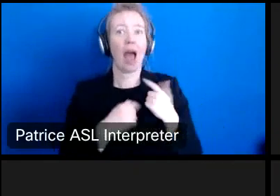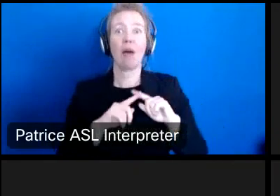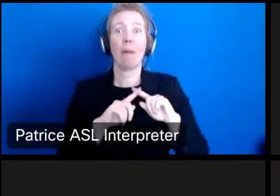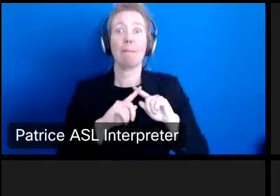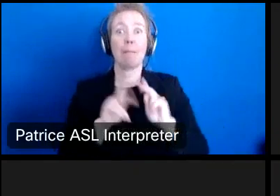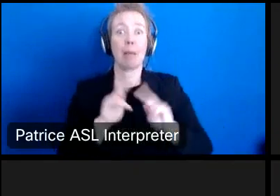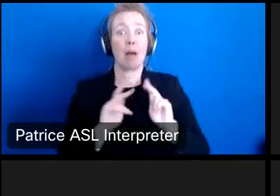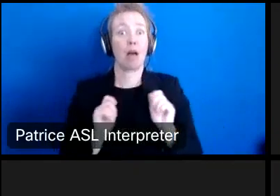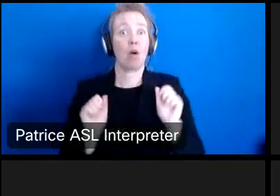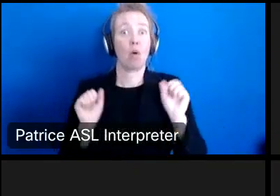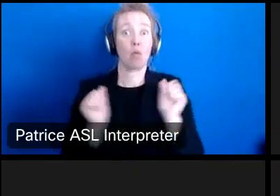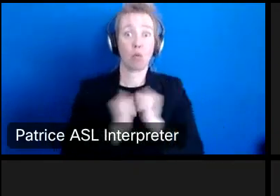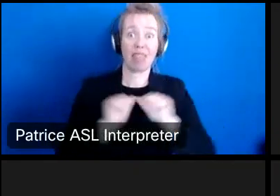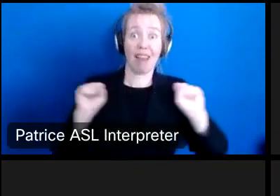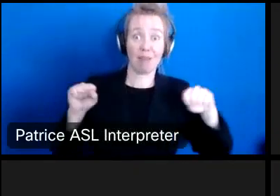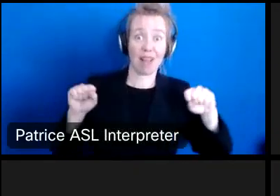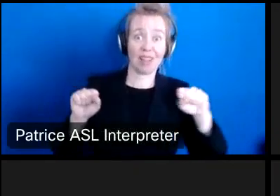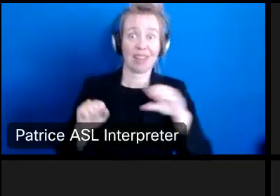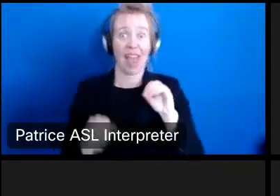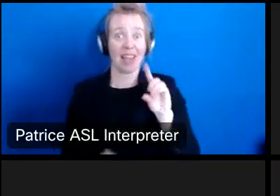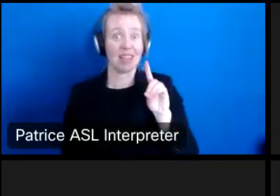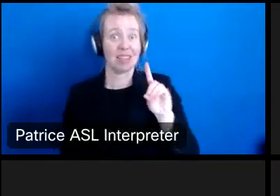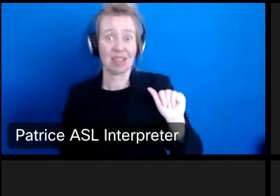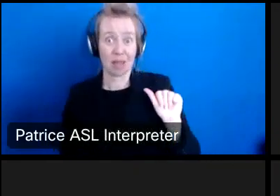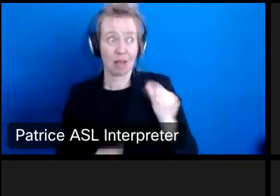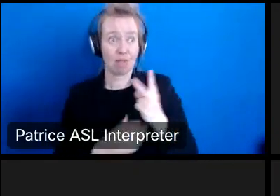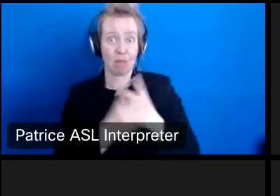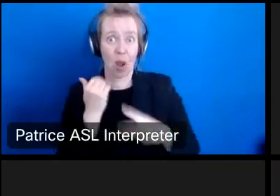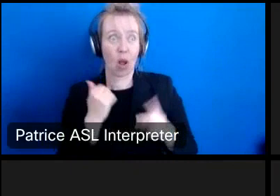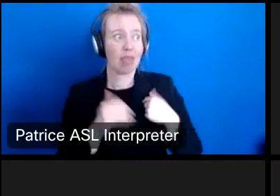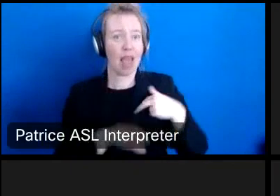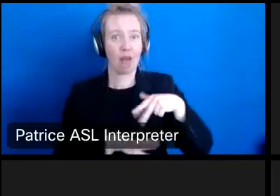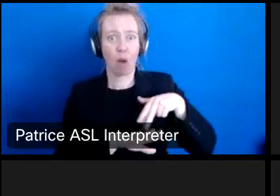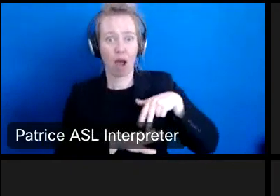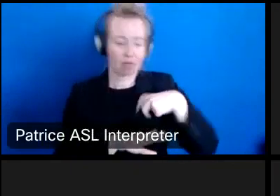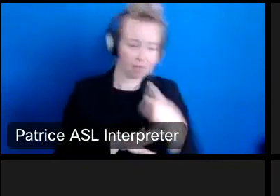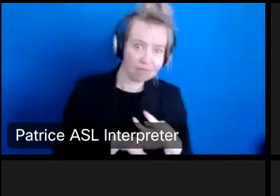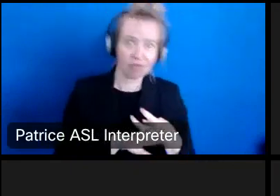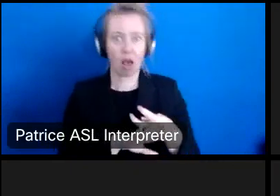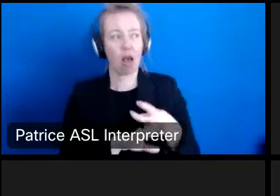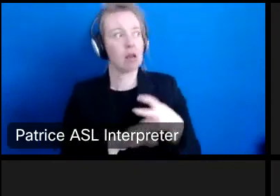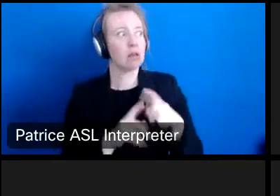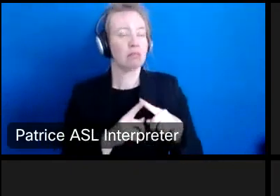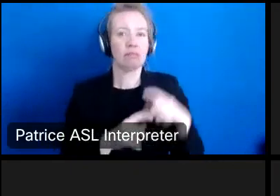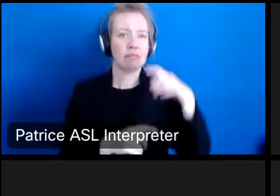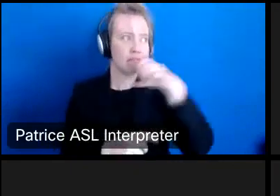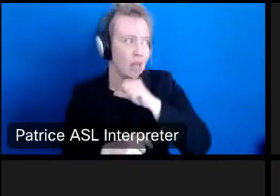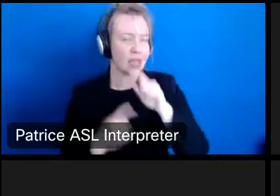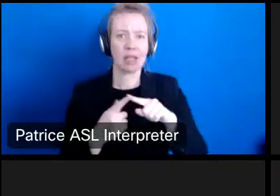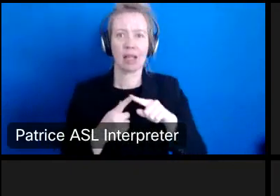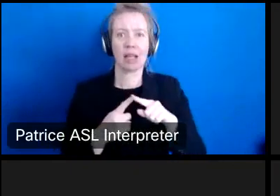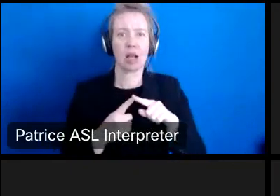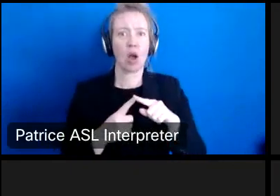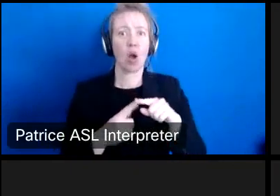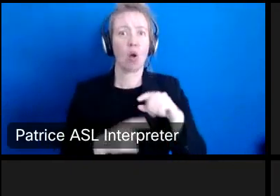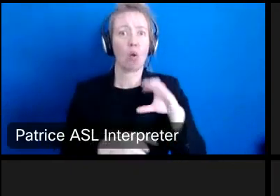fallen and seriously have fallen, tripped on missing bulging, loose bricks.